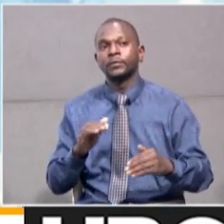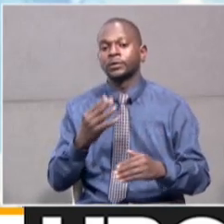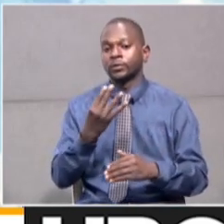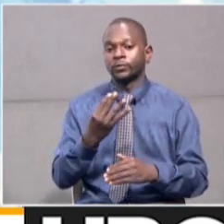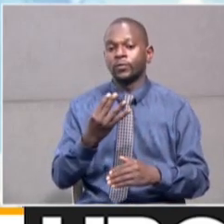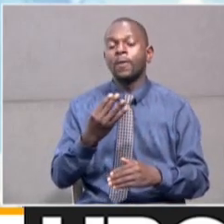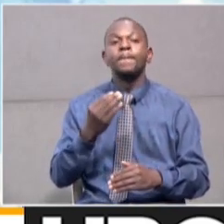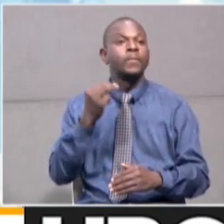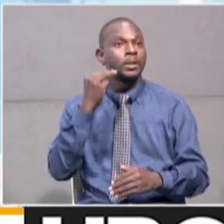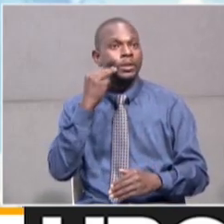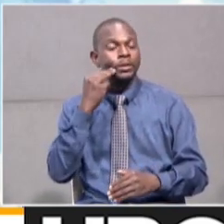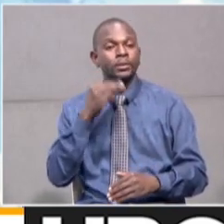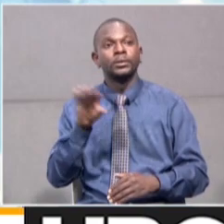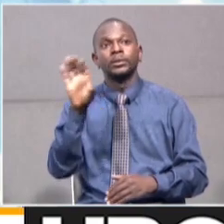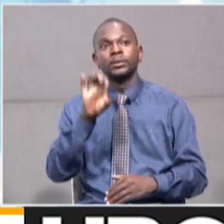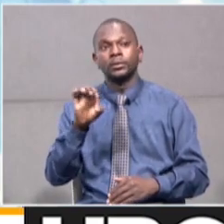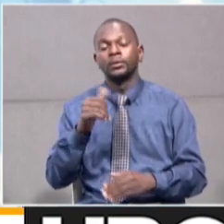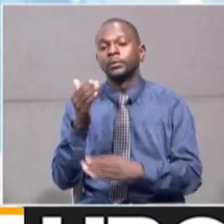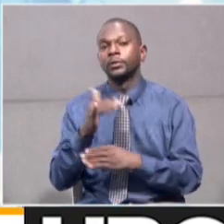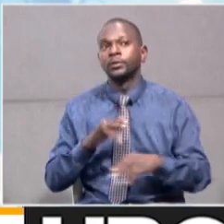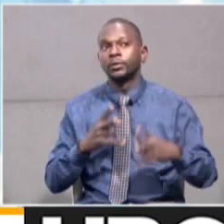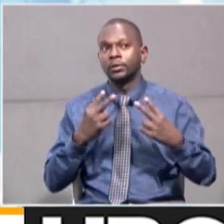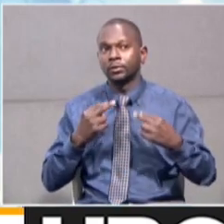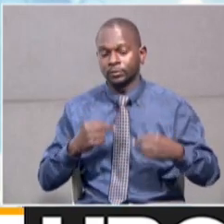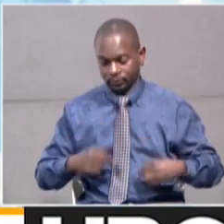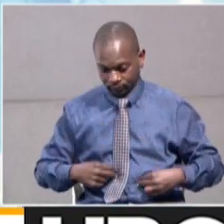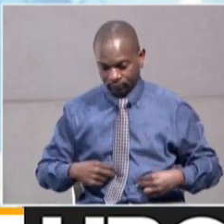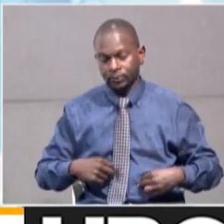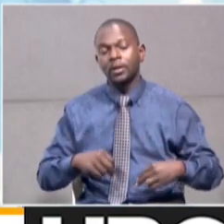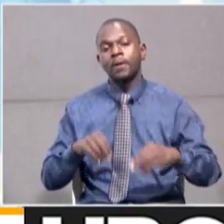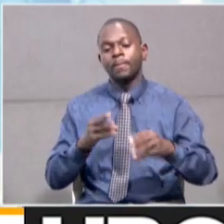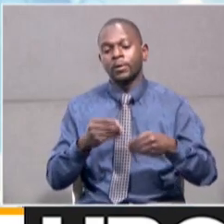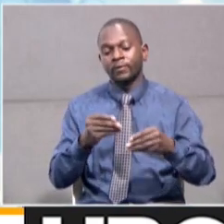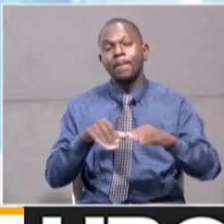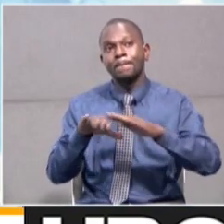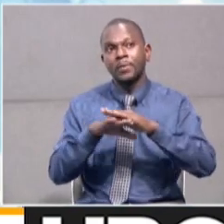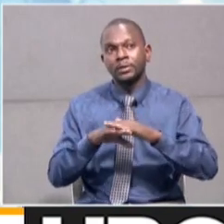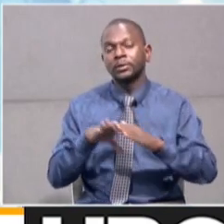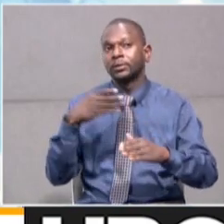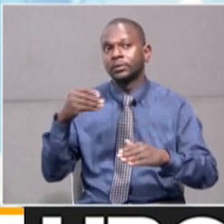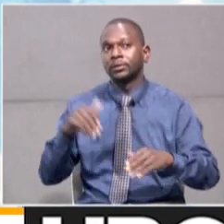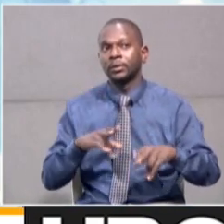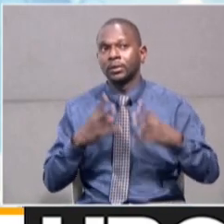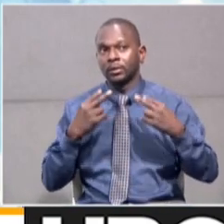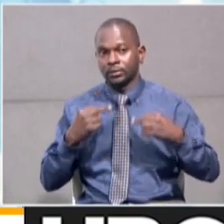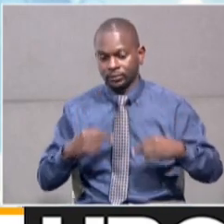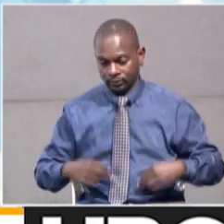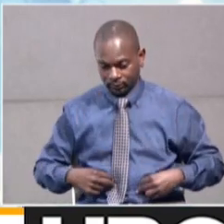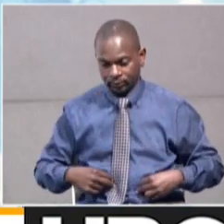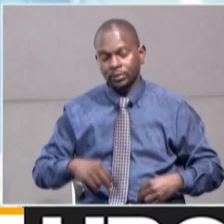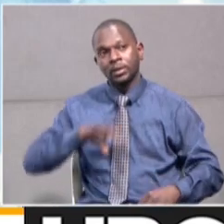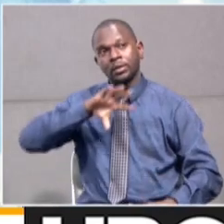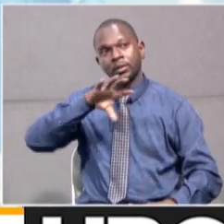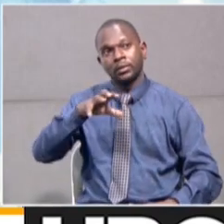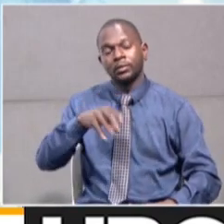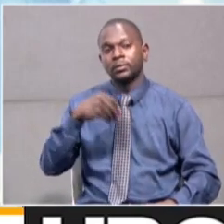million euros in the Ministry of Health. This funding aims to provide basic equipment to health facilities, support regional equipment